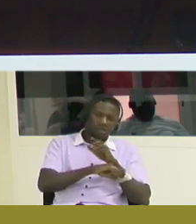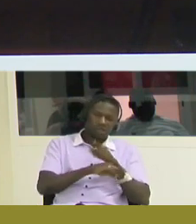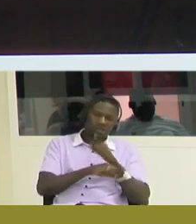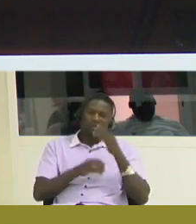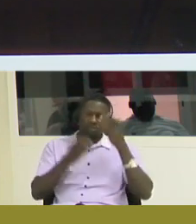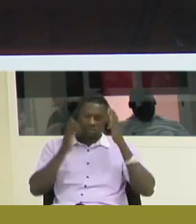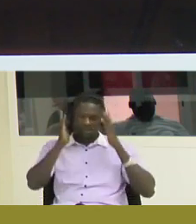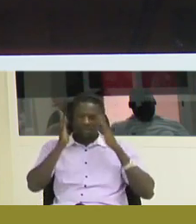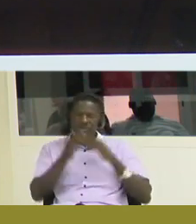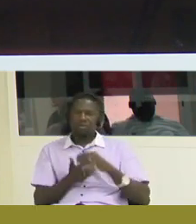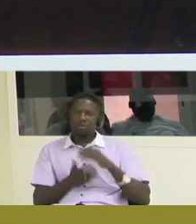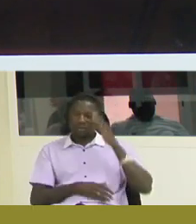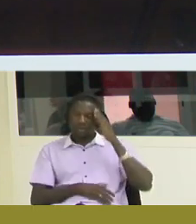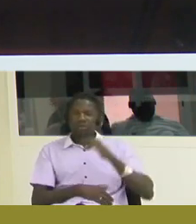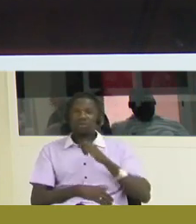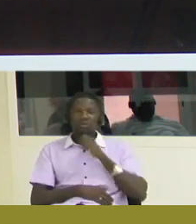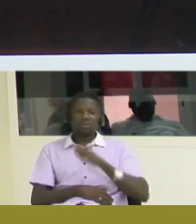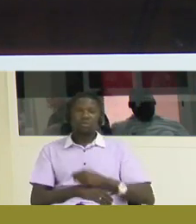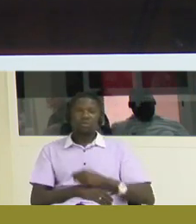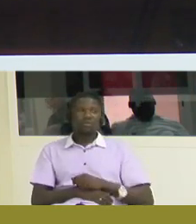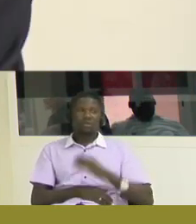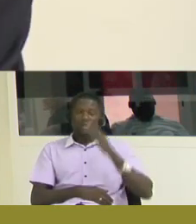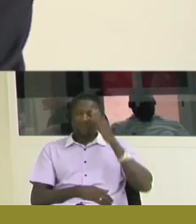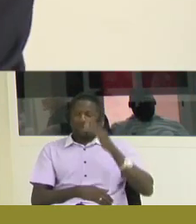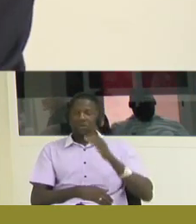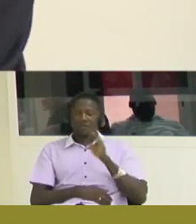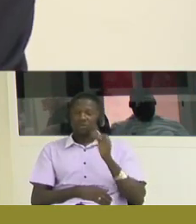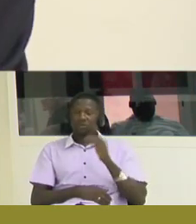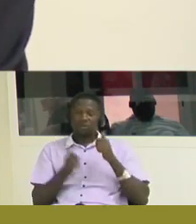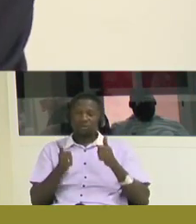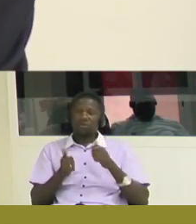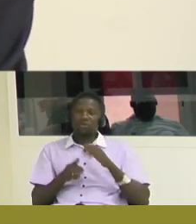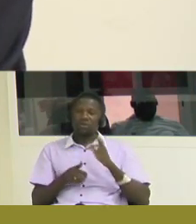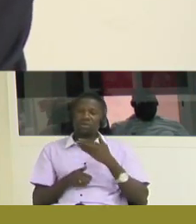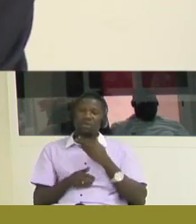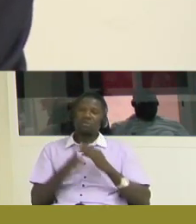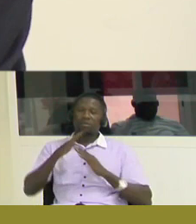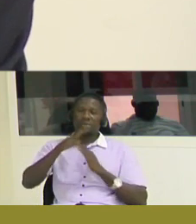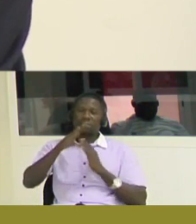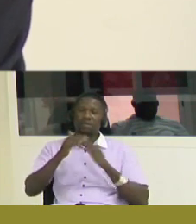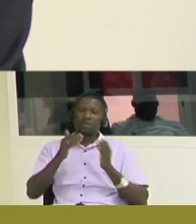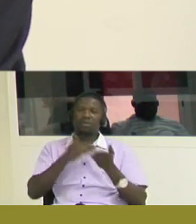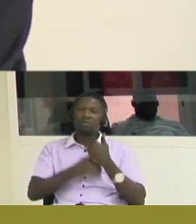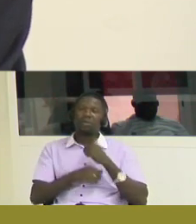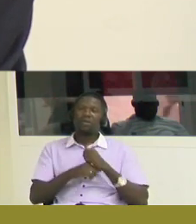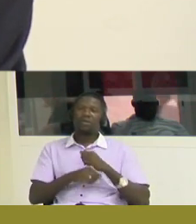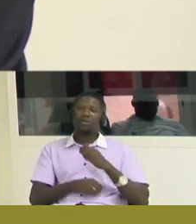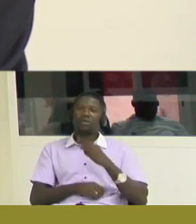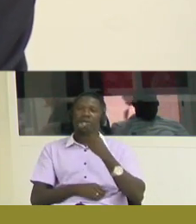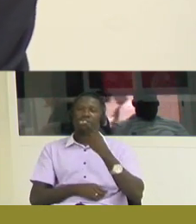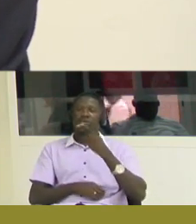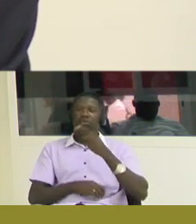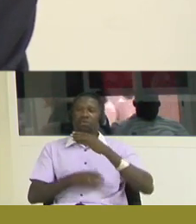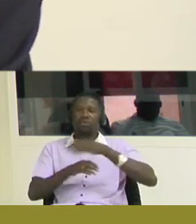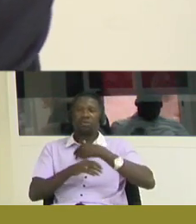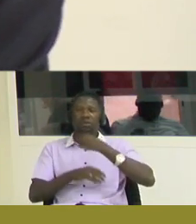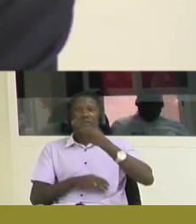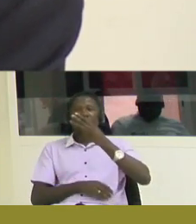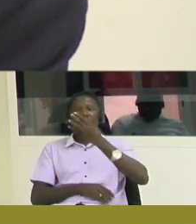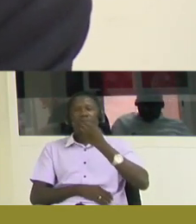thank you sir thank you very much indeed we will take a break and come back at them at 2:45 exactly